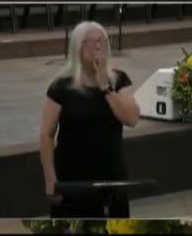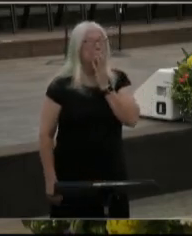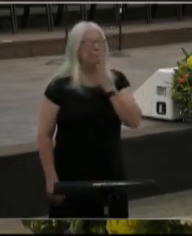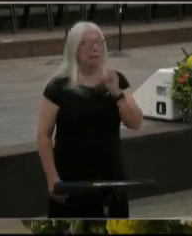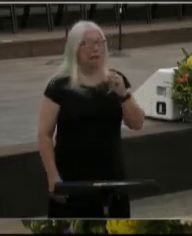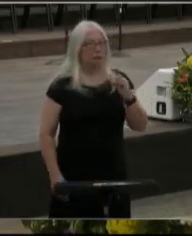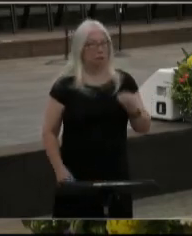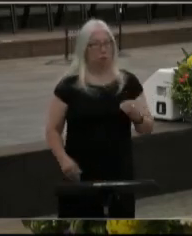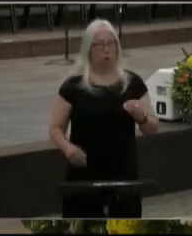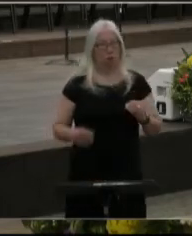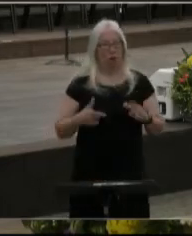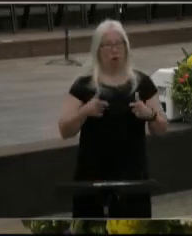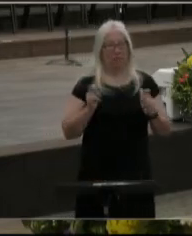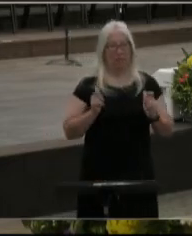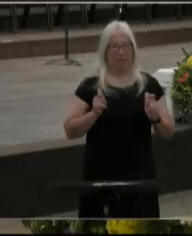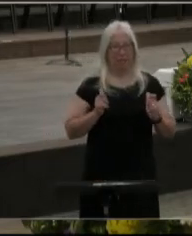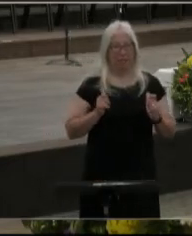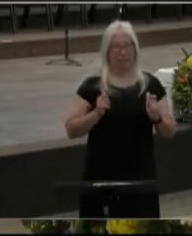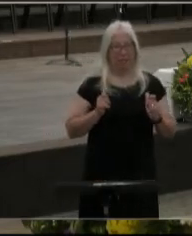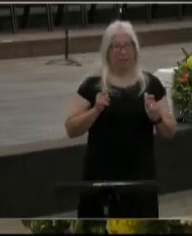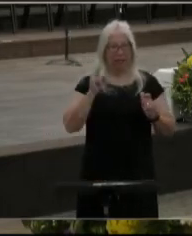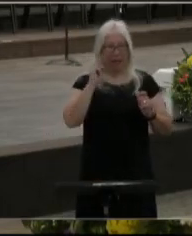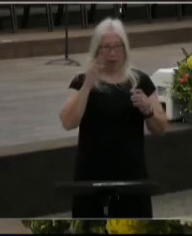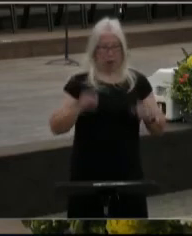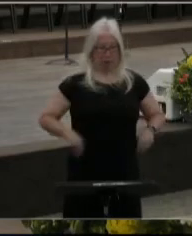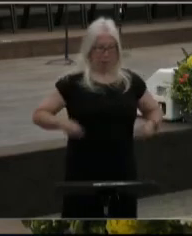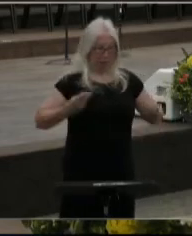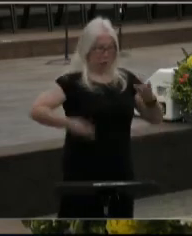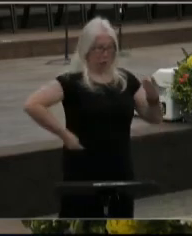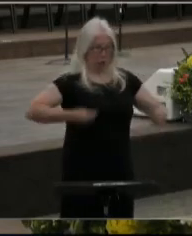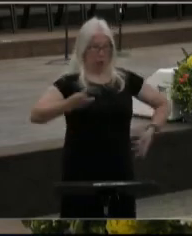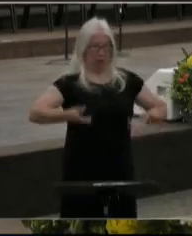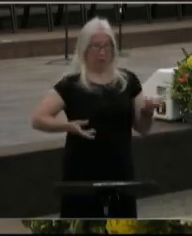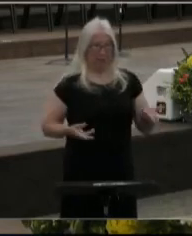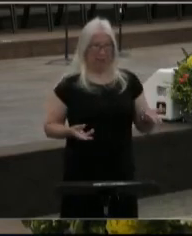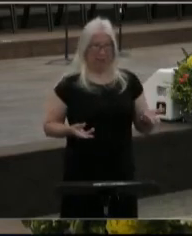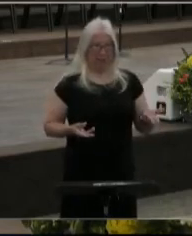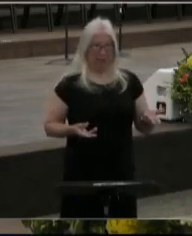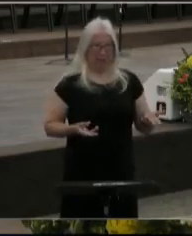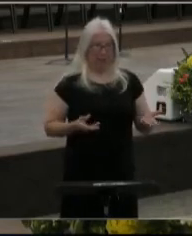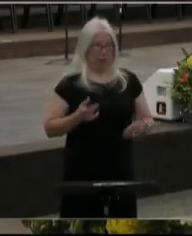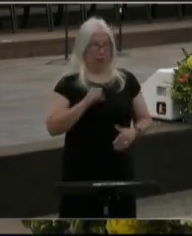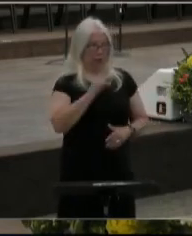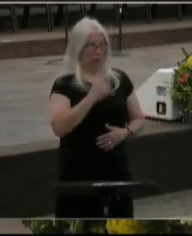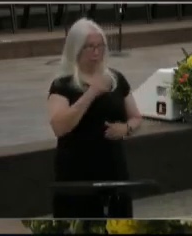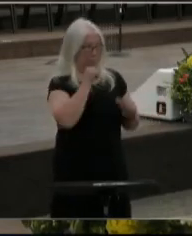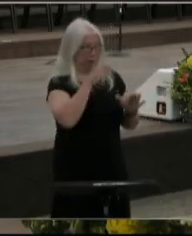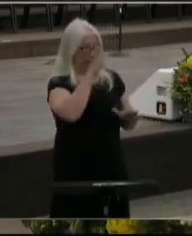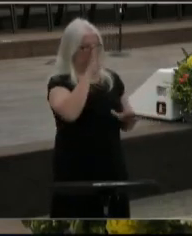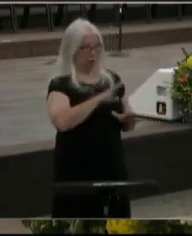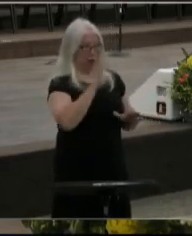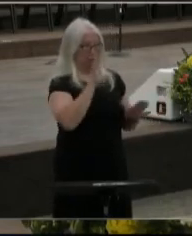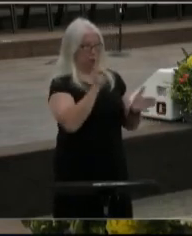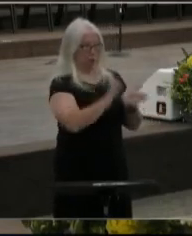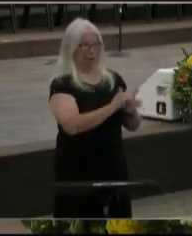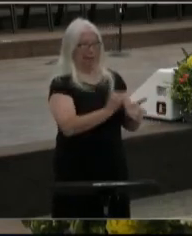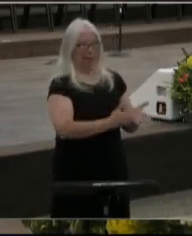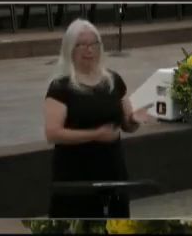And so, all of a sudden, I look at my generosity, and I'm like, well, bless God, I ain't doing that